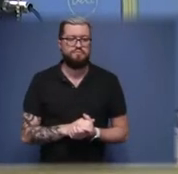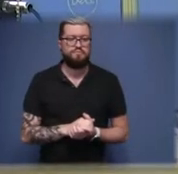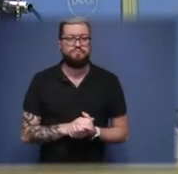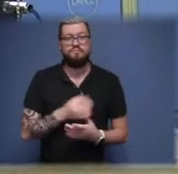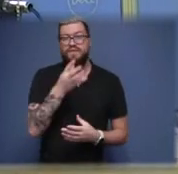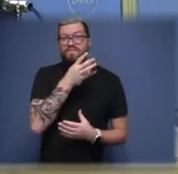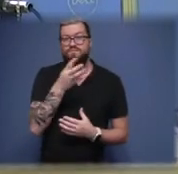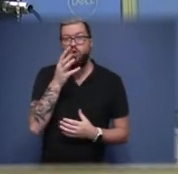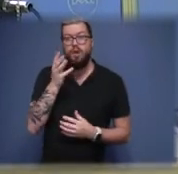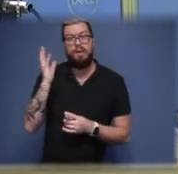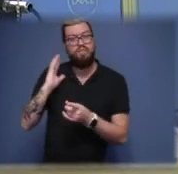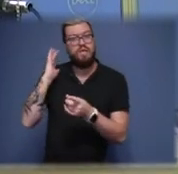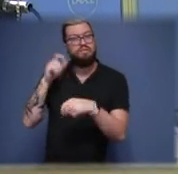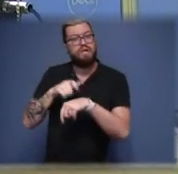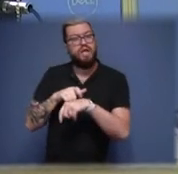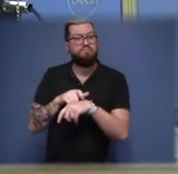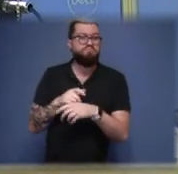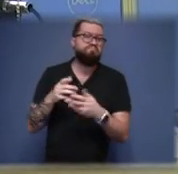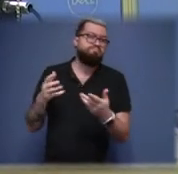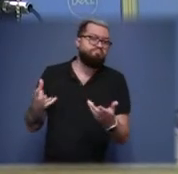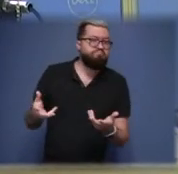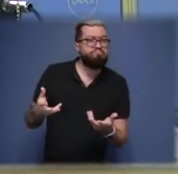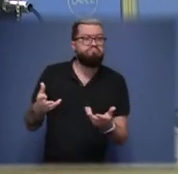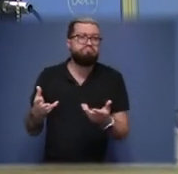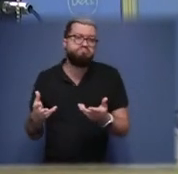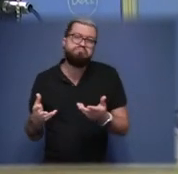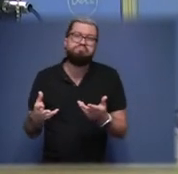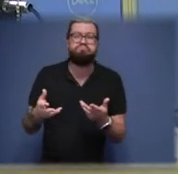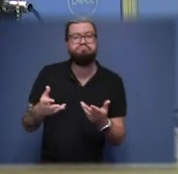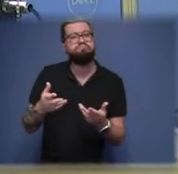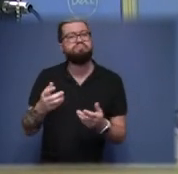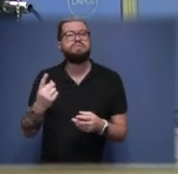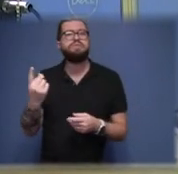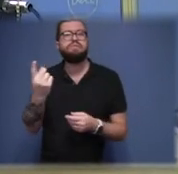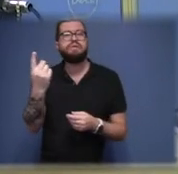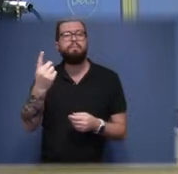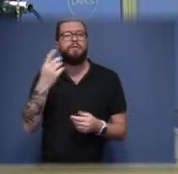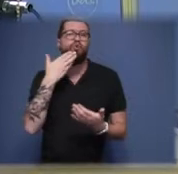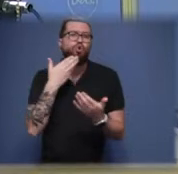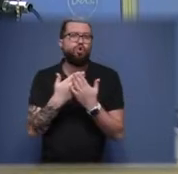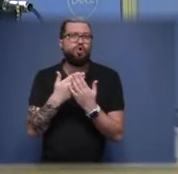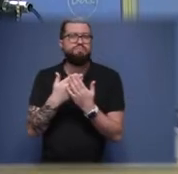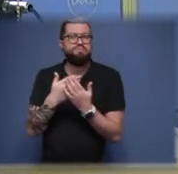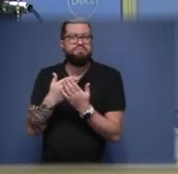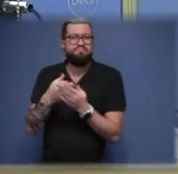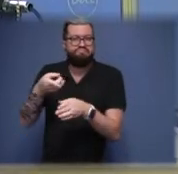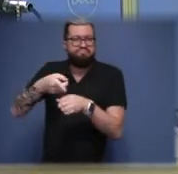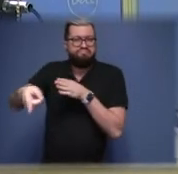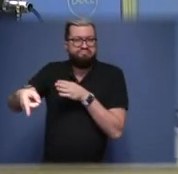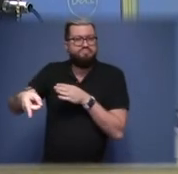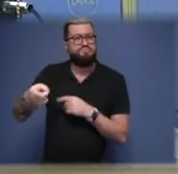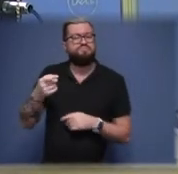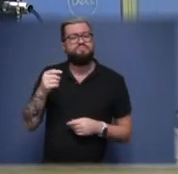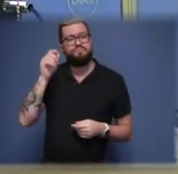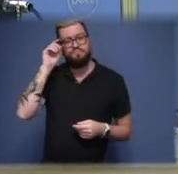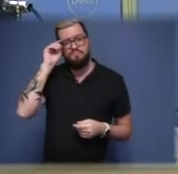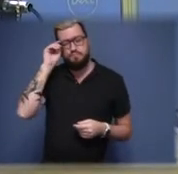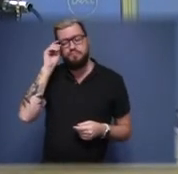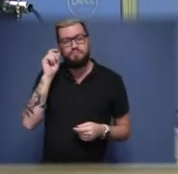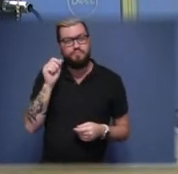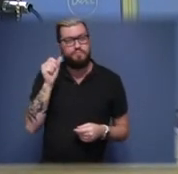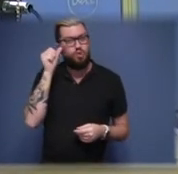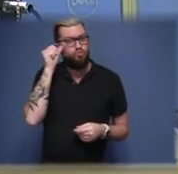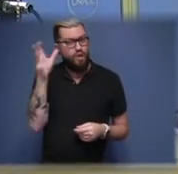Farming at that time happened to be something that was good to be in. So my